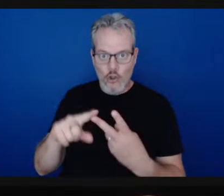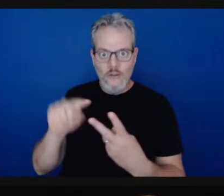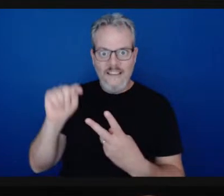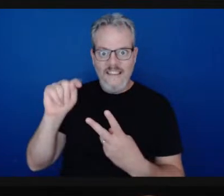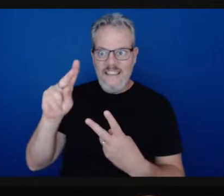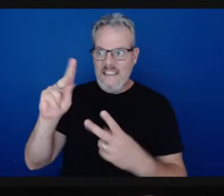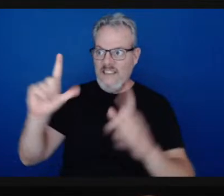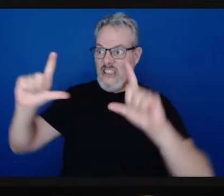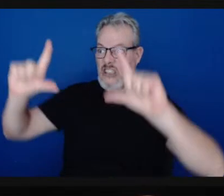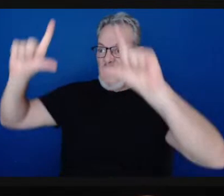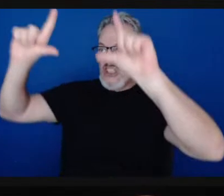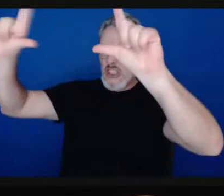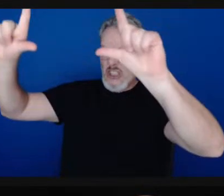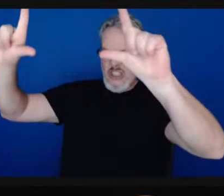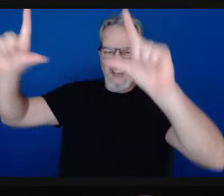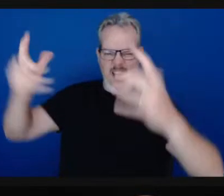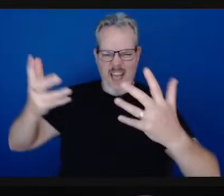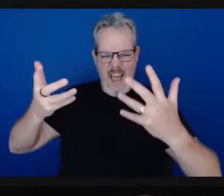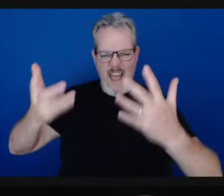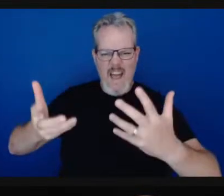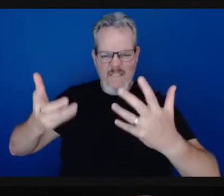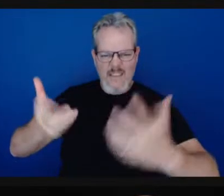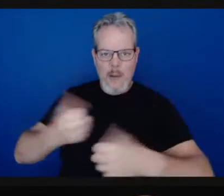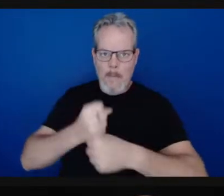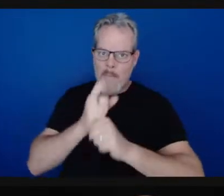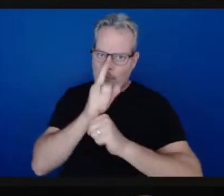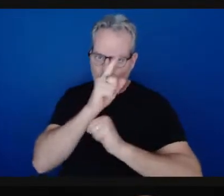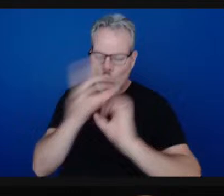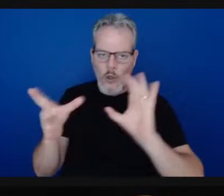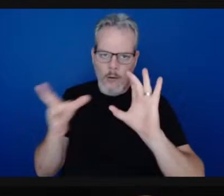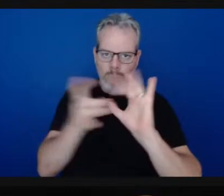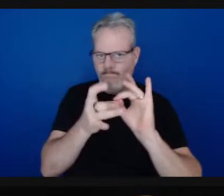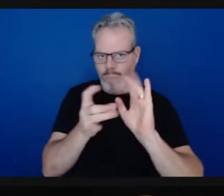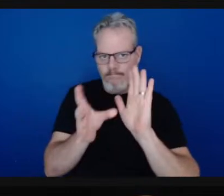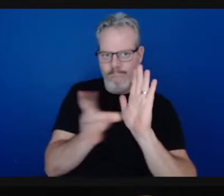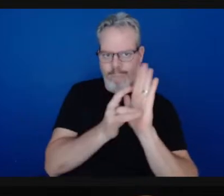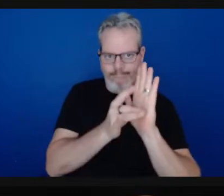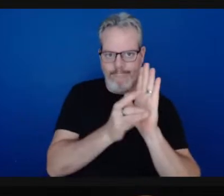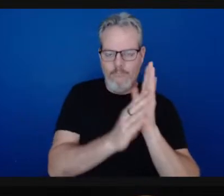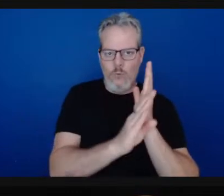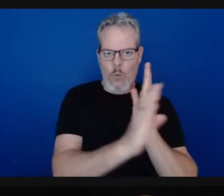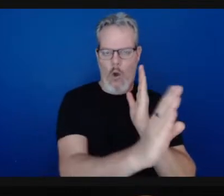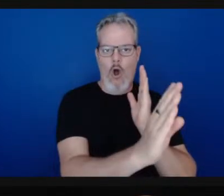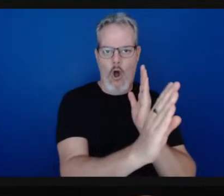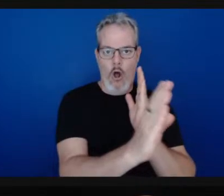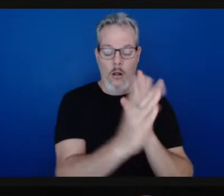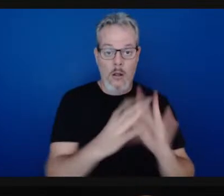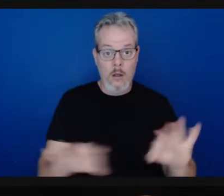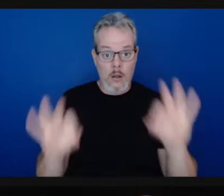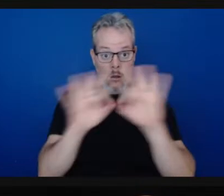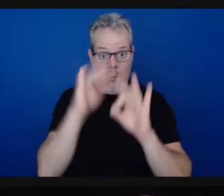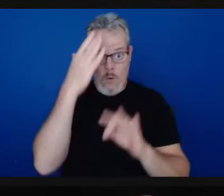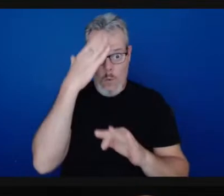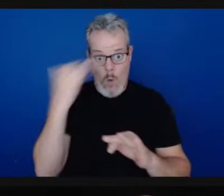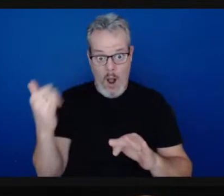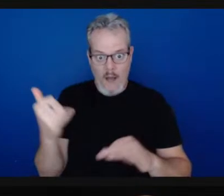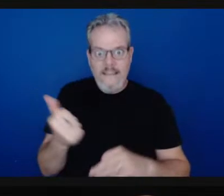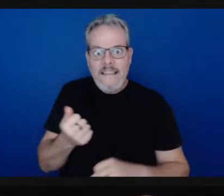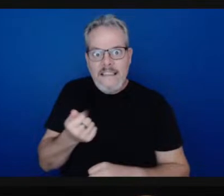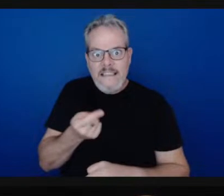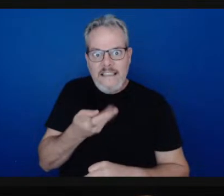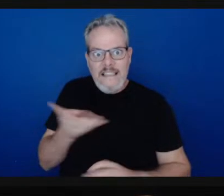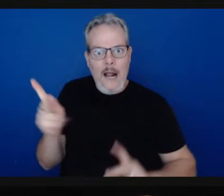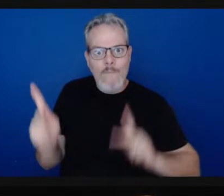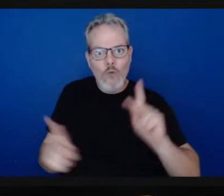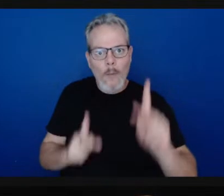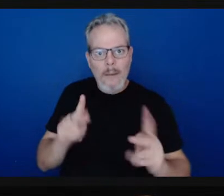heavy things, those kind of things, make extra sure. Why is this important? Several people died and thousands were injured in